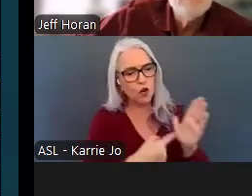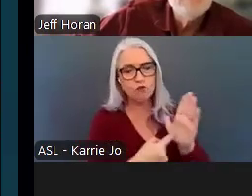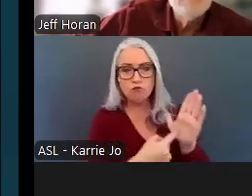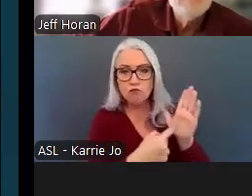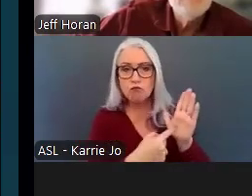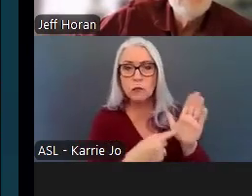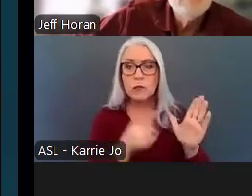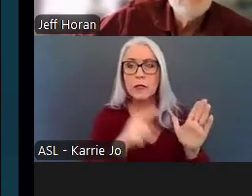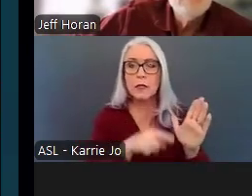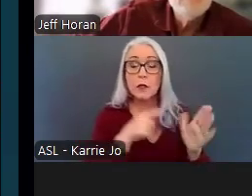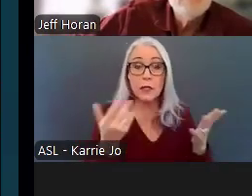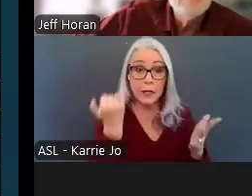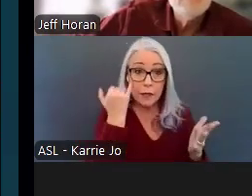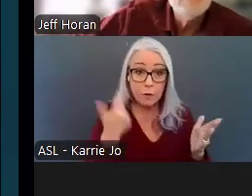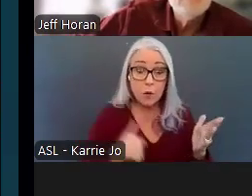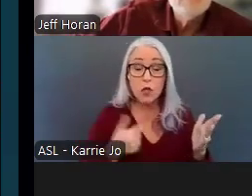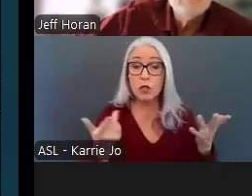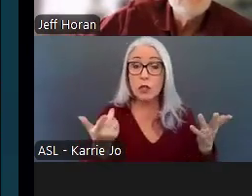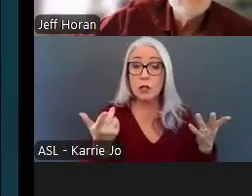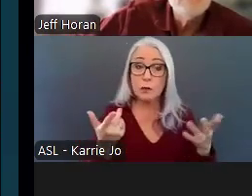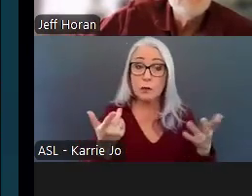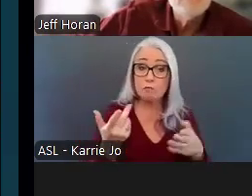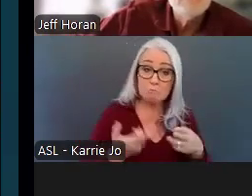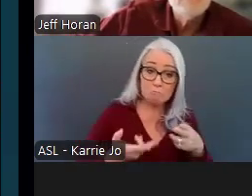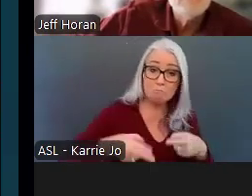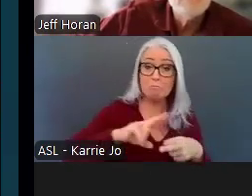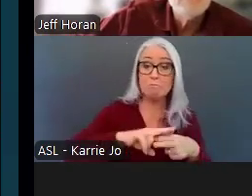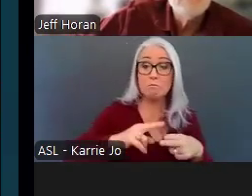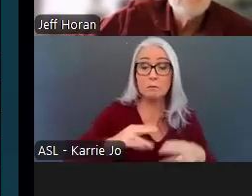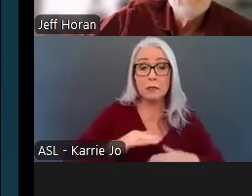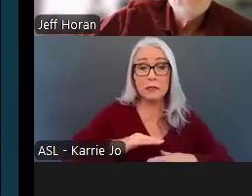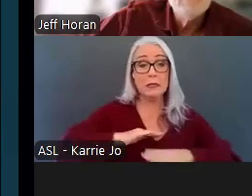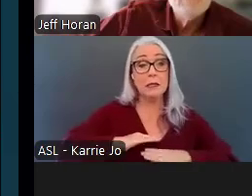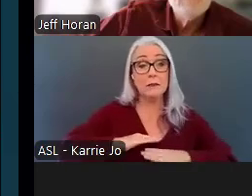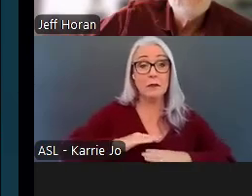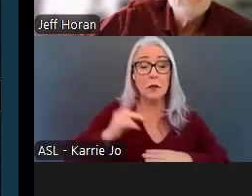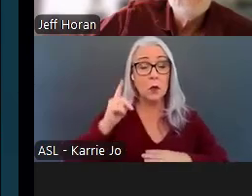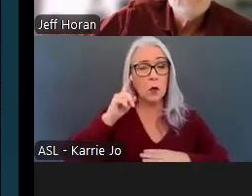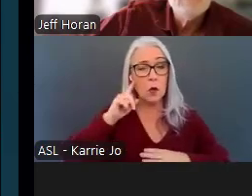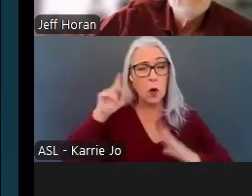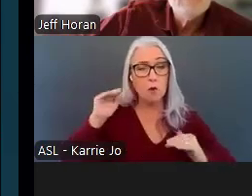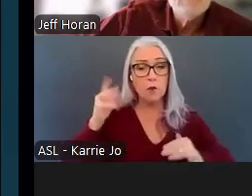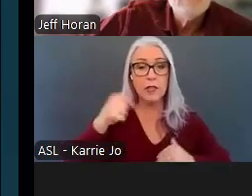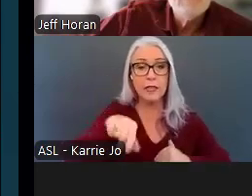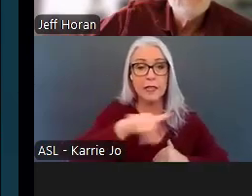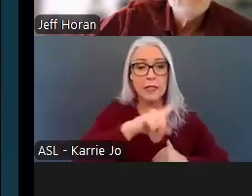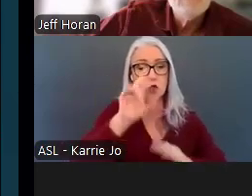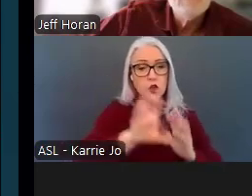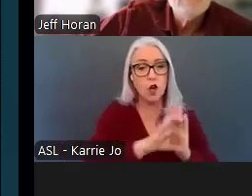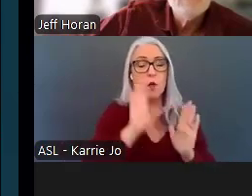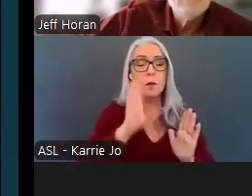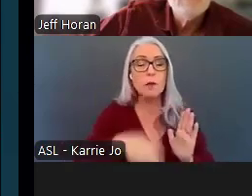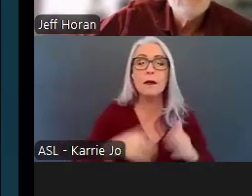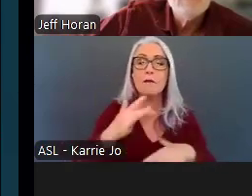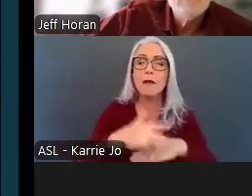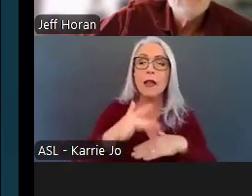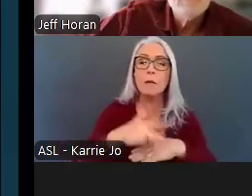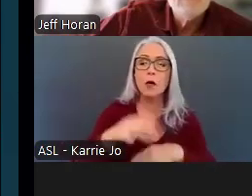whether we're achieving a broad range of objectives. This will be hopefully a link, and we'll go to the next slide.